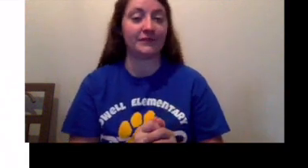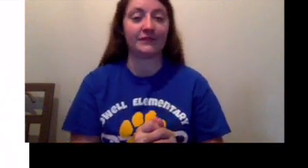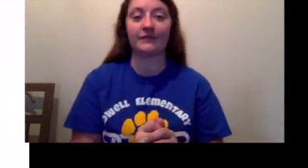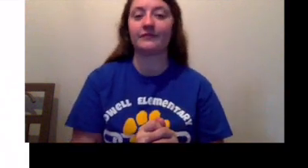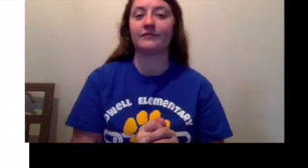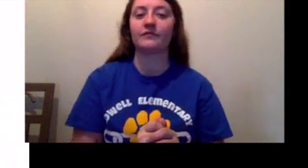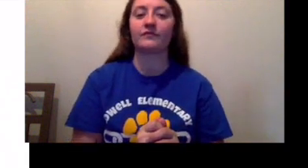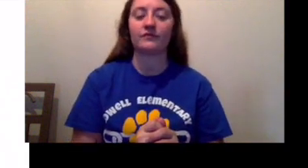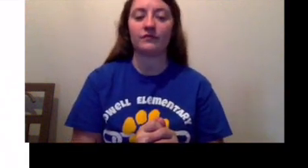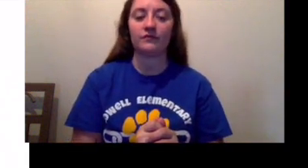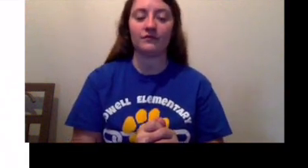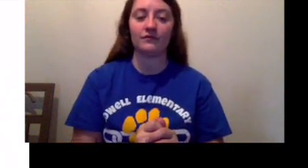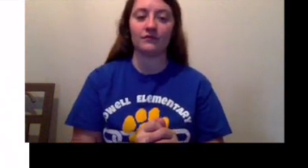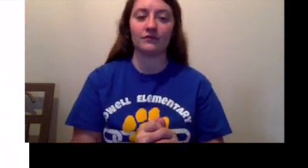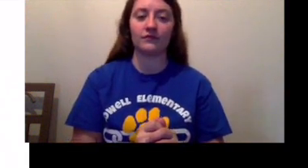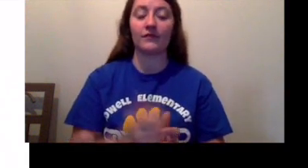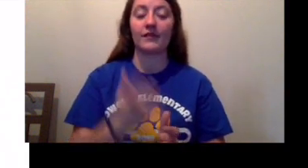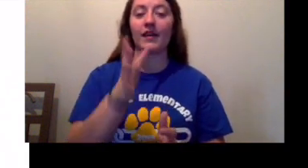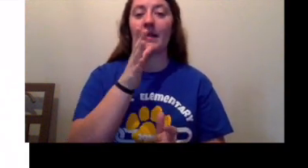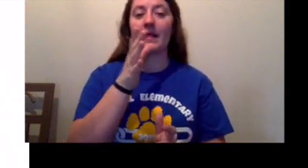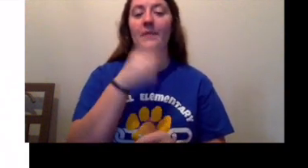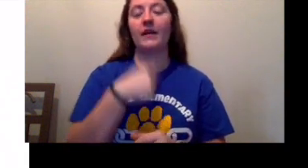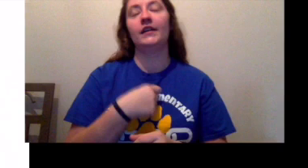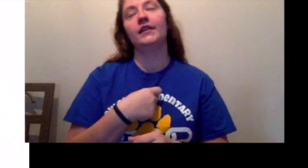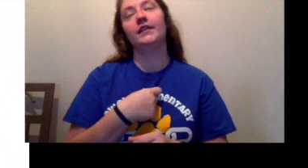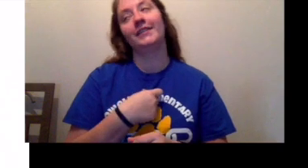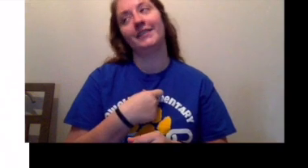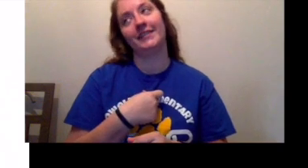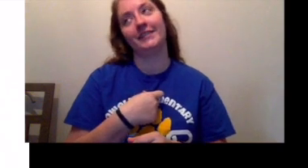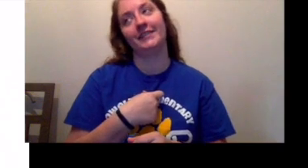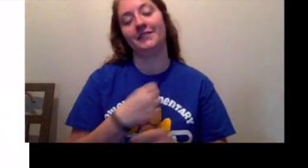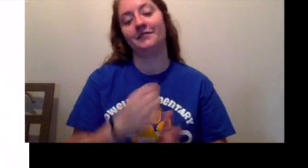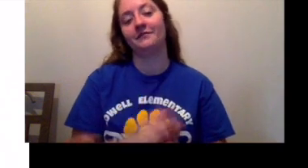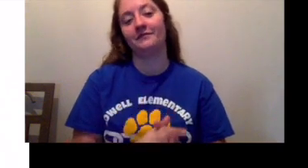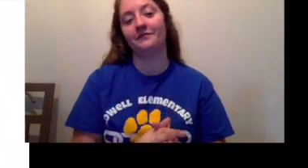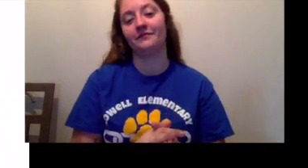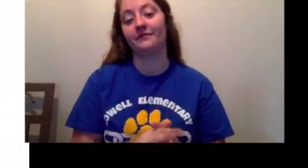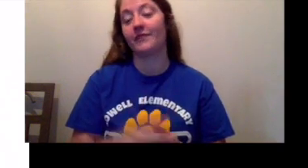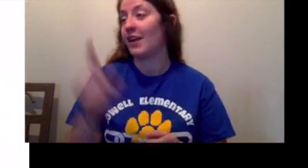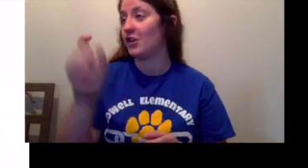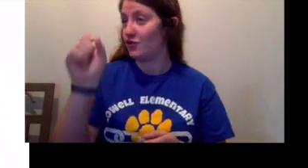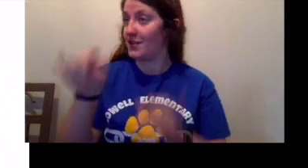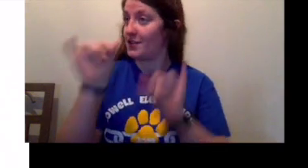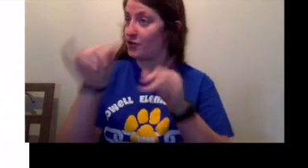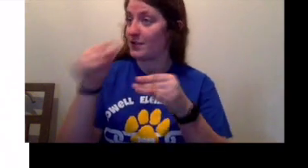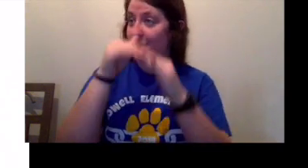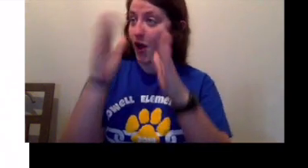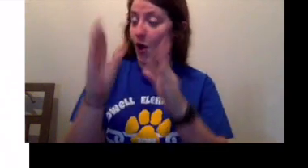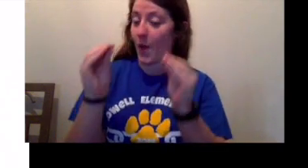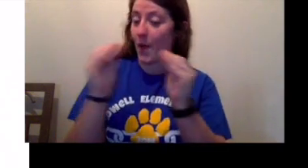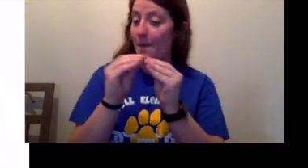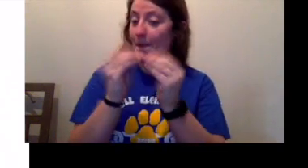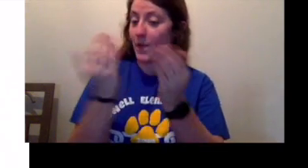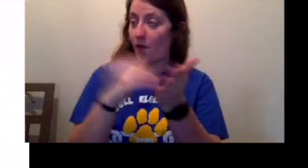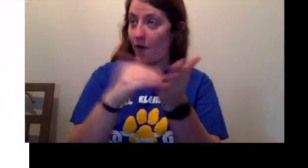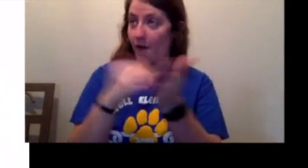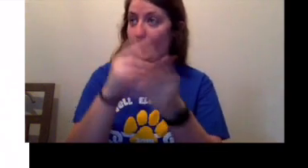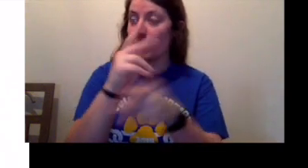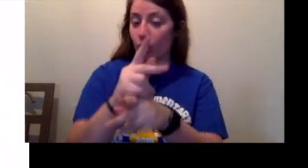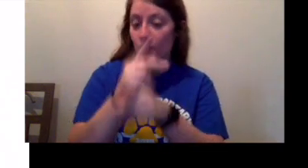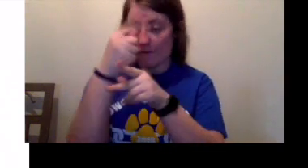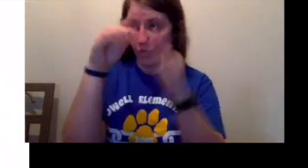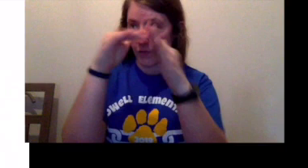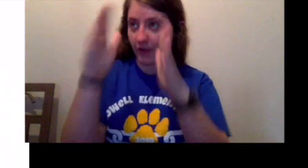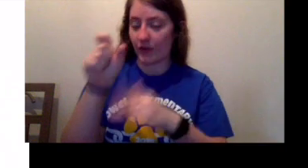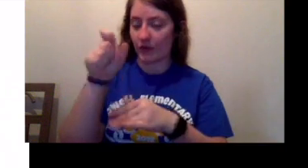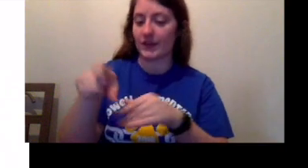voice. Mama sighed, but her eyes were twinkling. And you need to stay home more often to take care of the house. This step